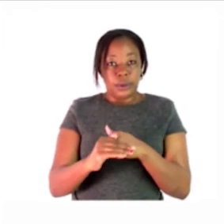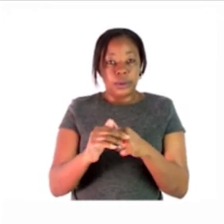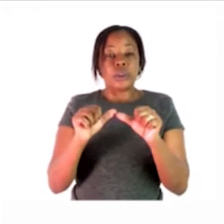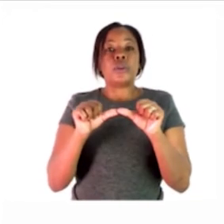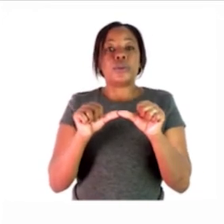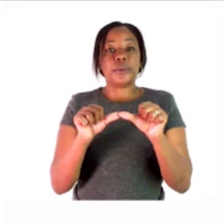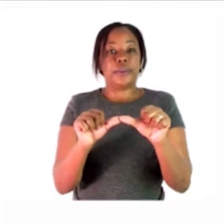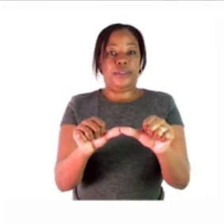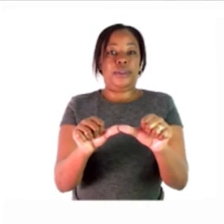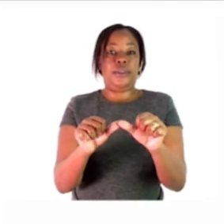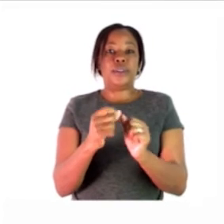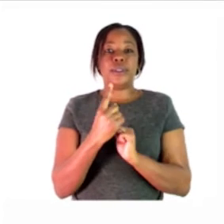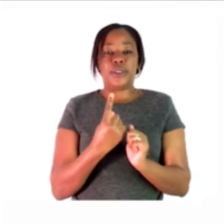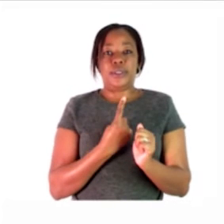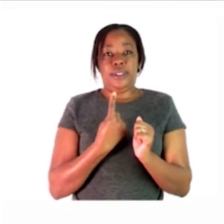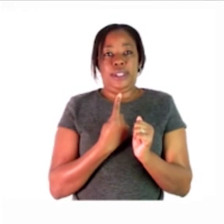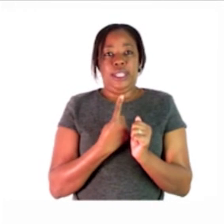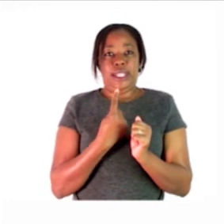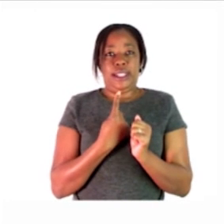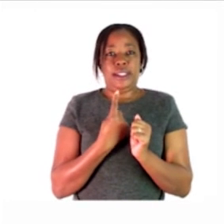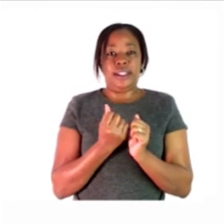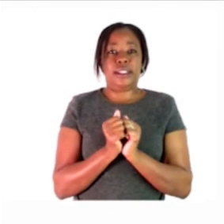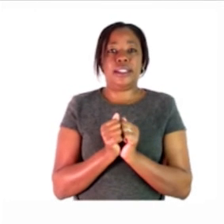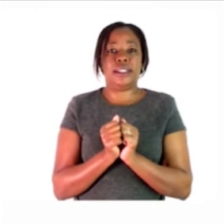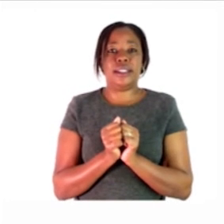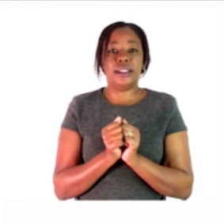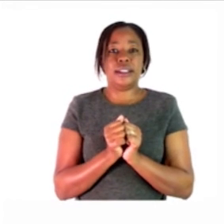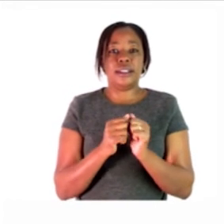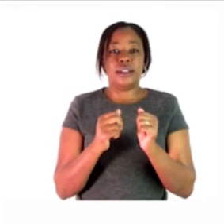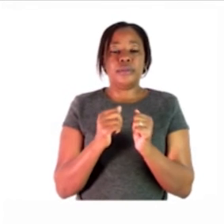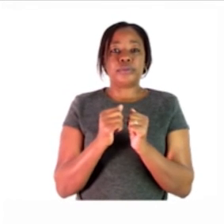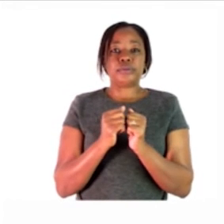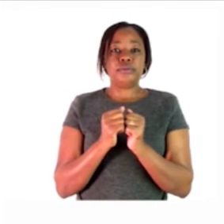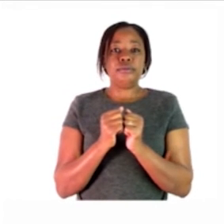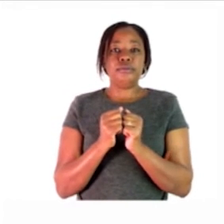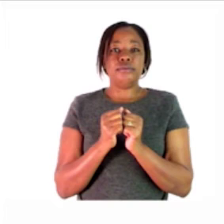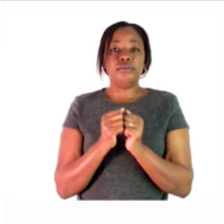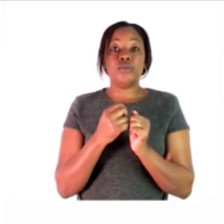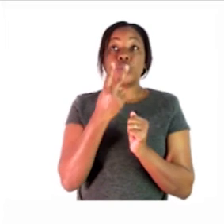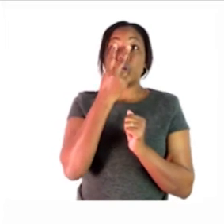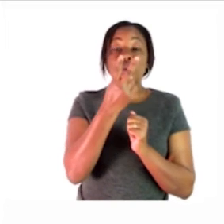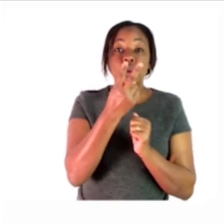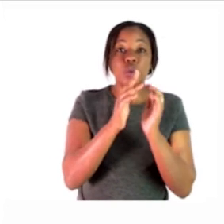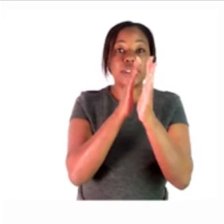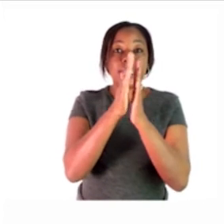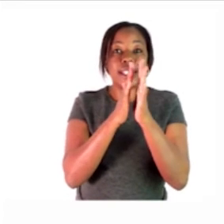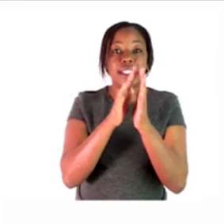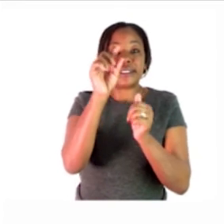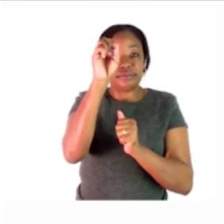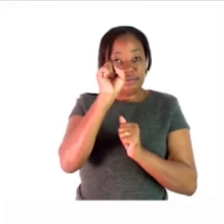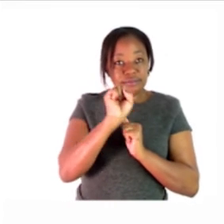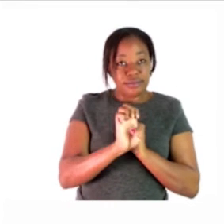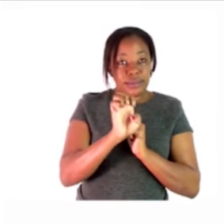is a newspaper. Now, I want you to try the second, the third, the fourth, and the fifth codes. Please find